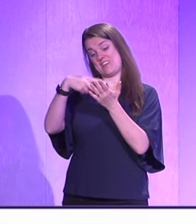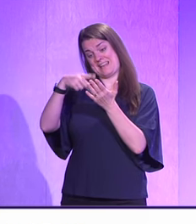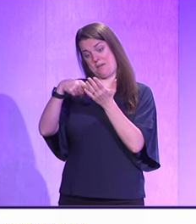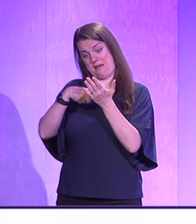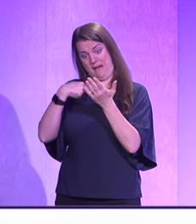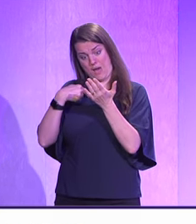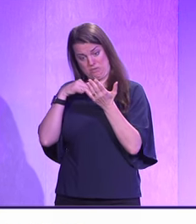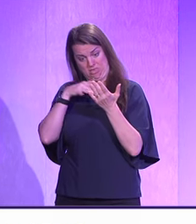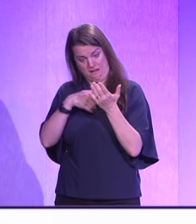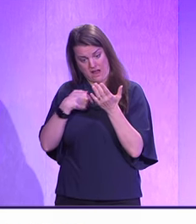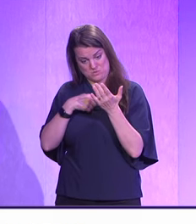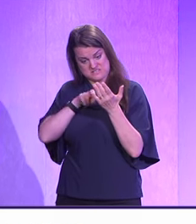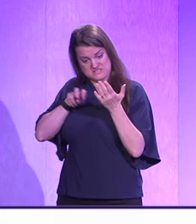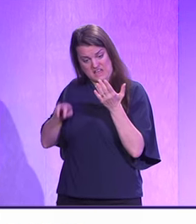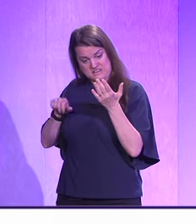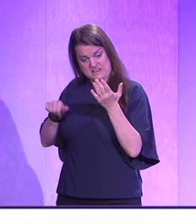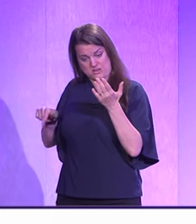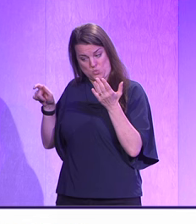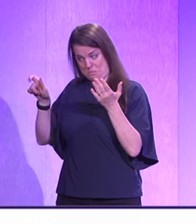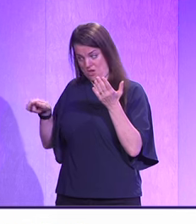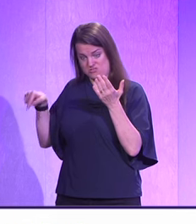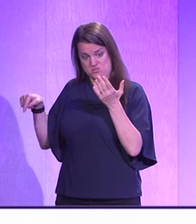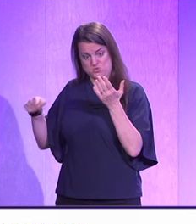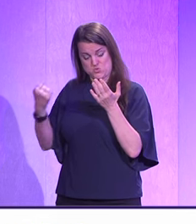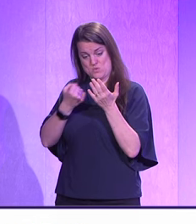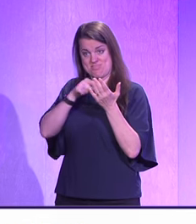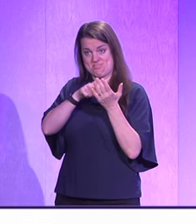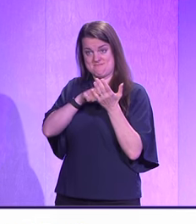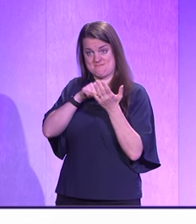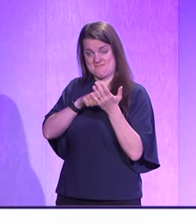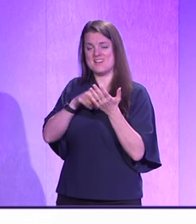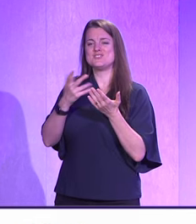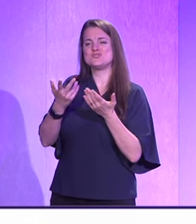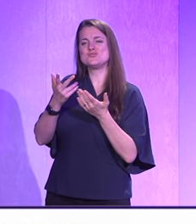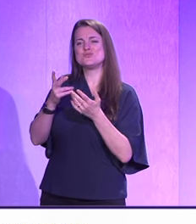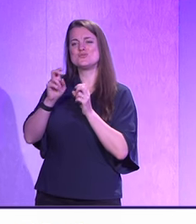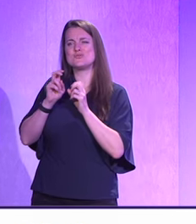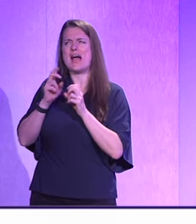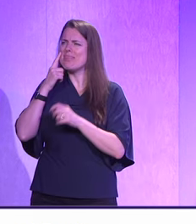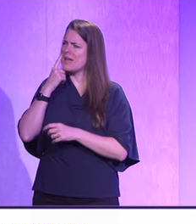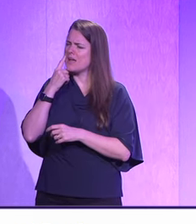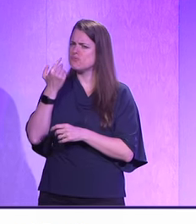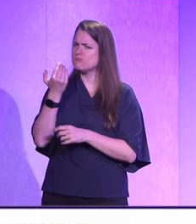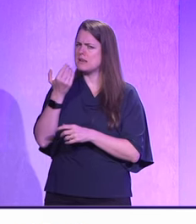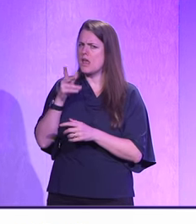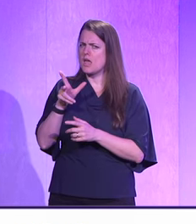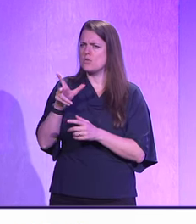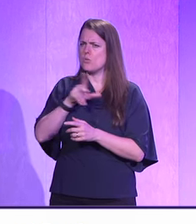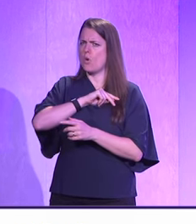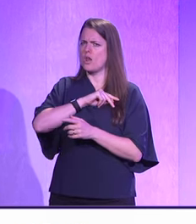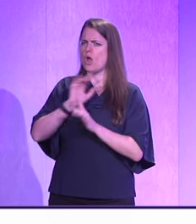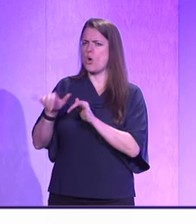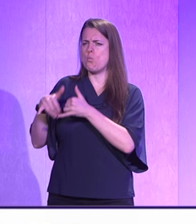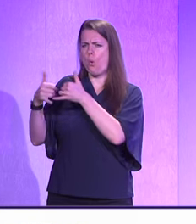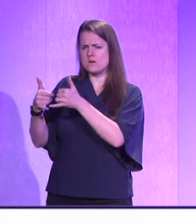out. They did this kind of energy efficiency thing, but for cloud costs. I think they've just won an award. I think the people involved have just won an